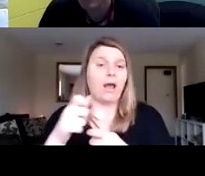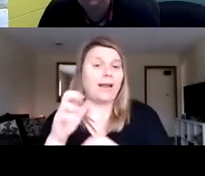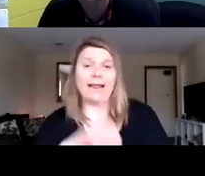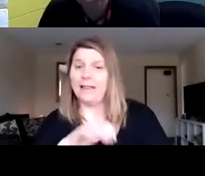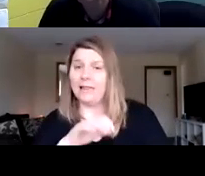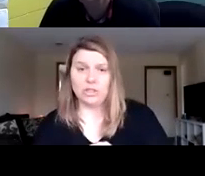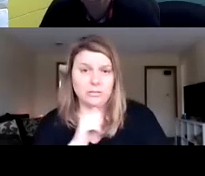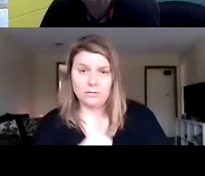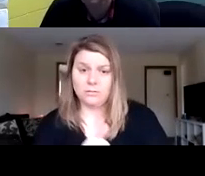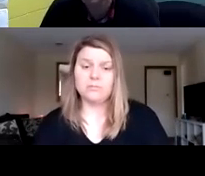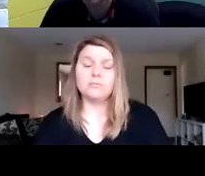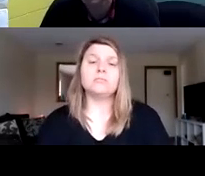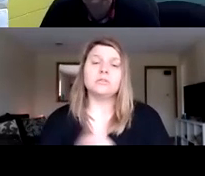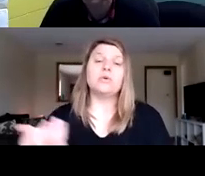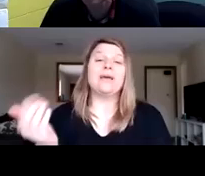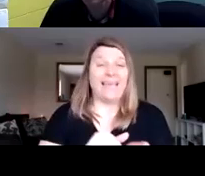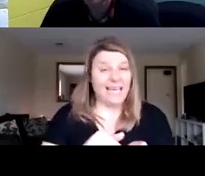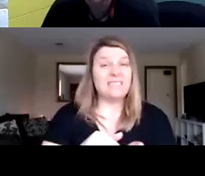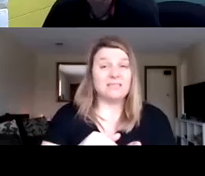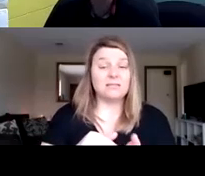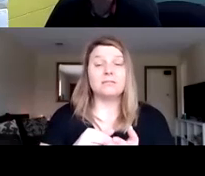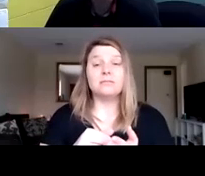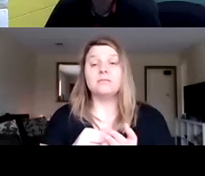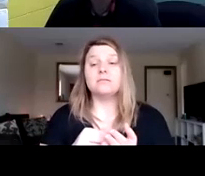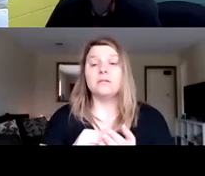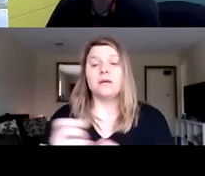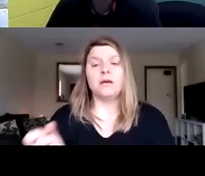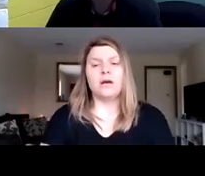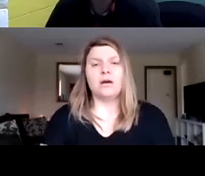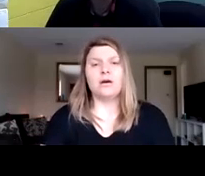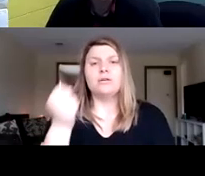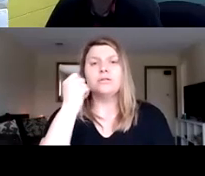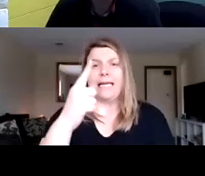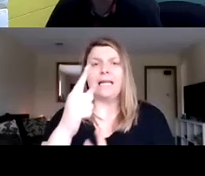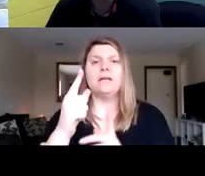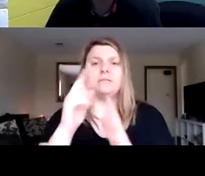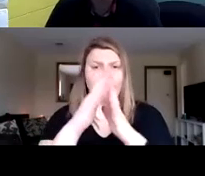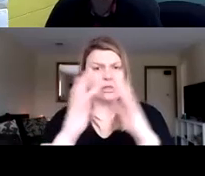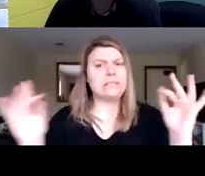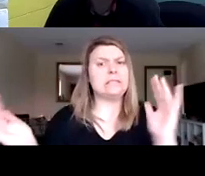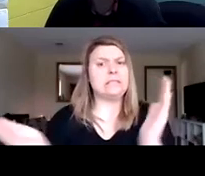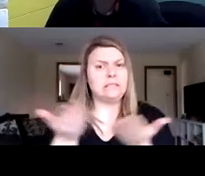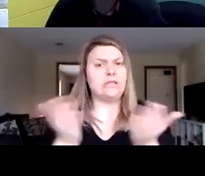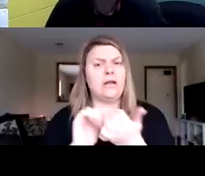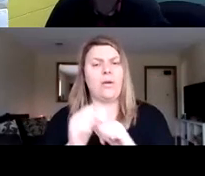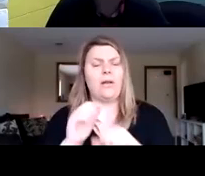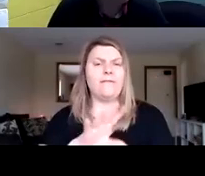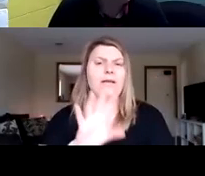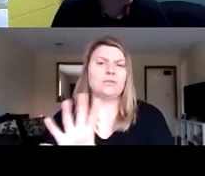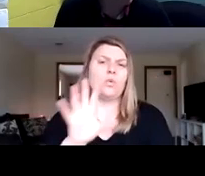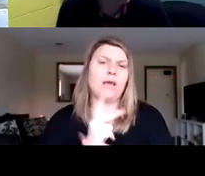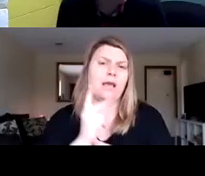primary language. And so again, like understanding the real diversity that we have and understanding how it affects our care is kind